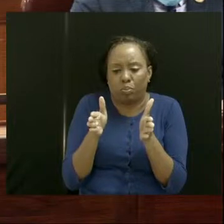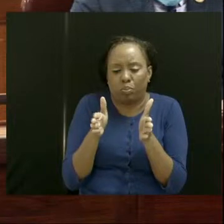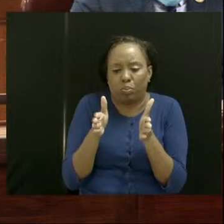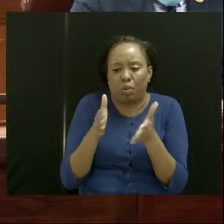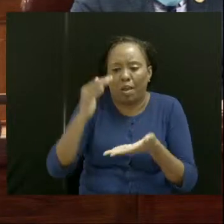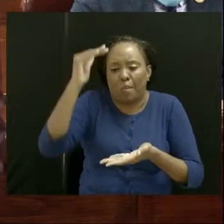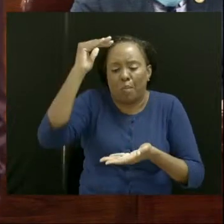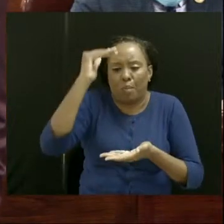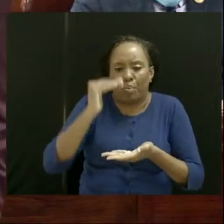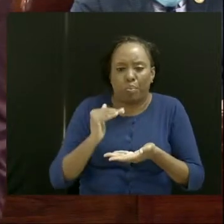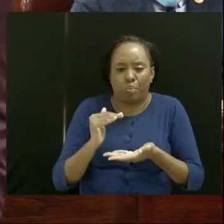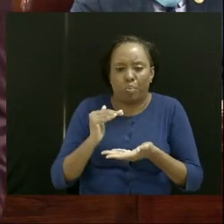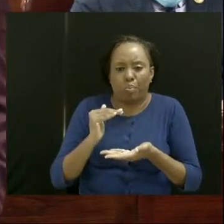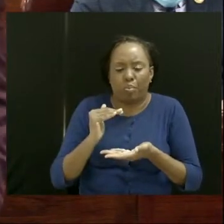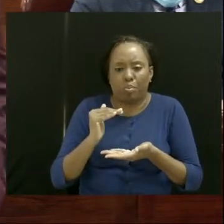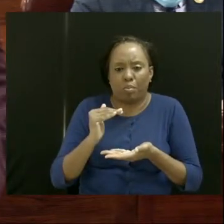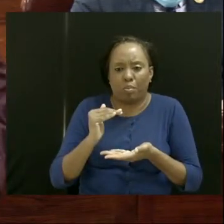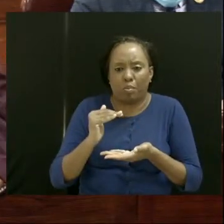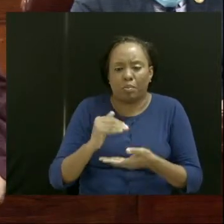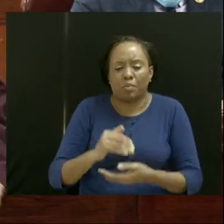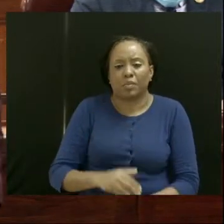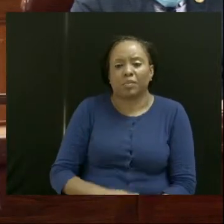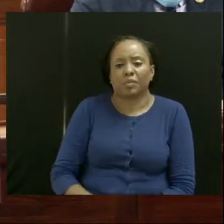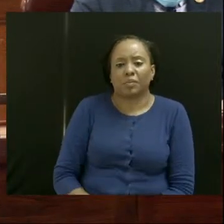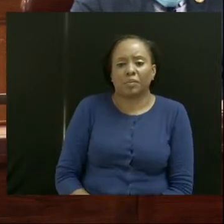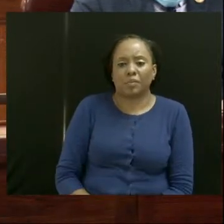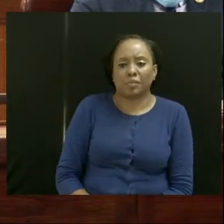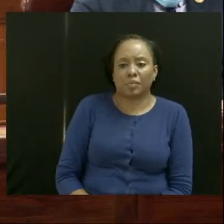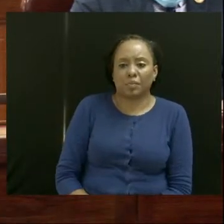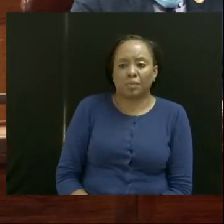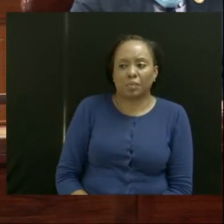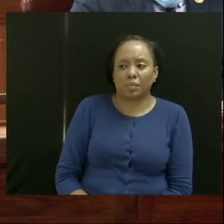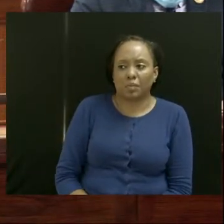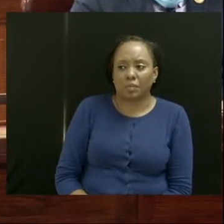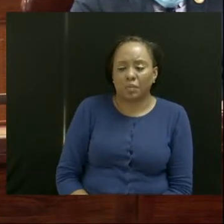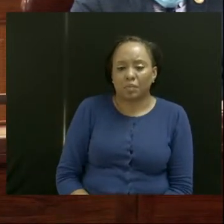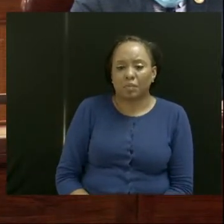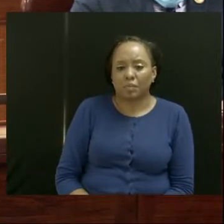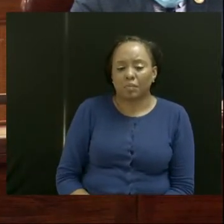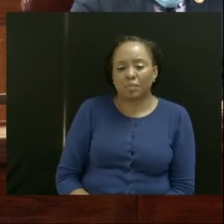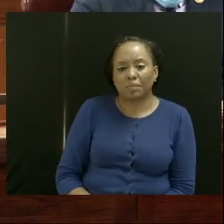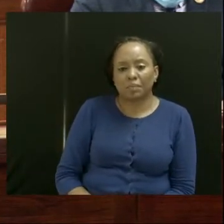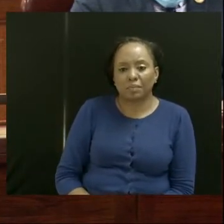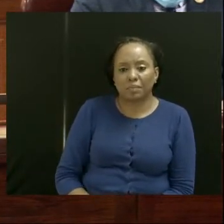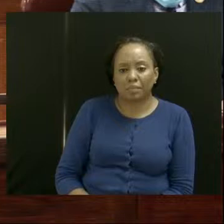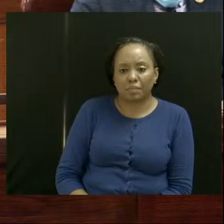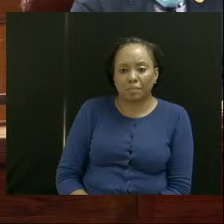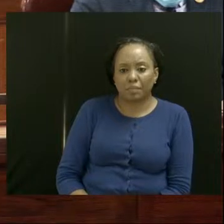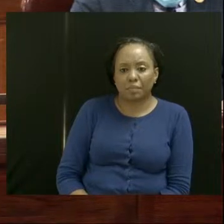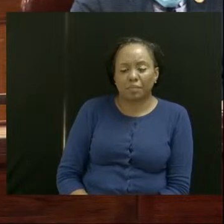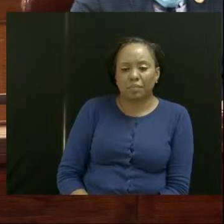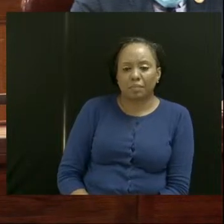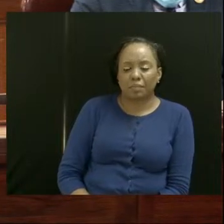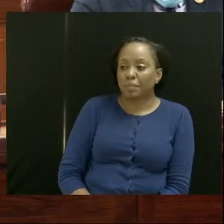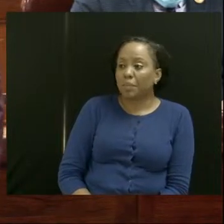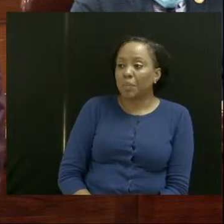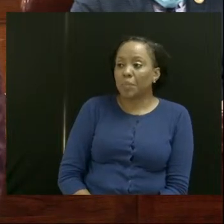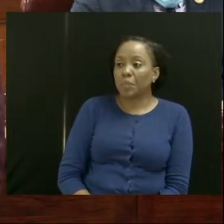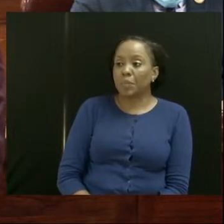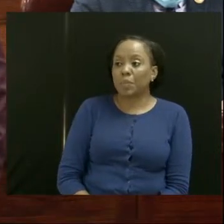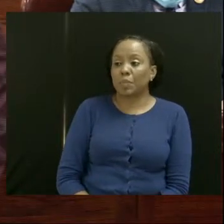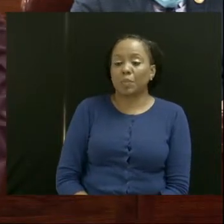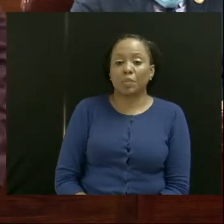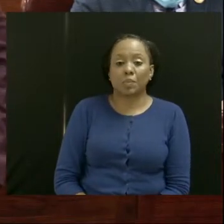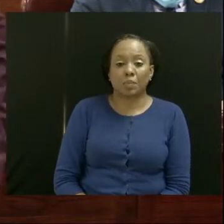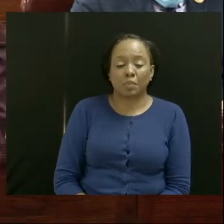In the last 3 years of the former administration, and in the first 5 or 7 years or